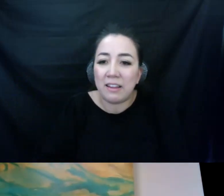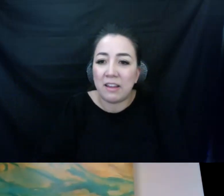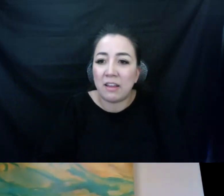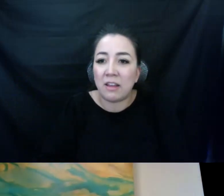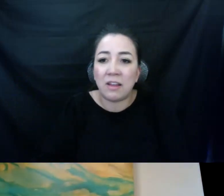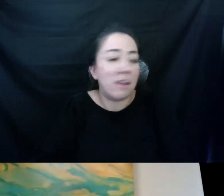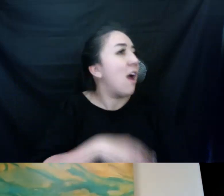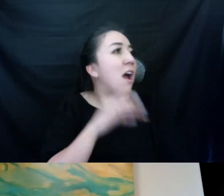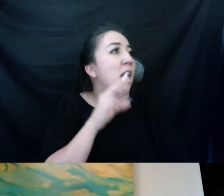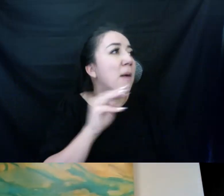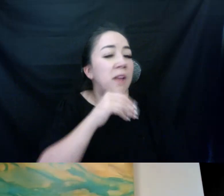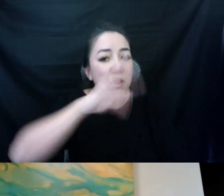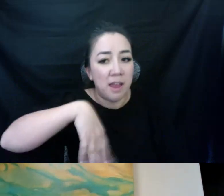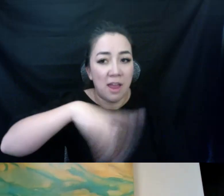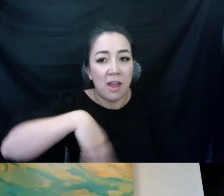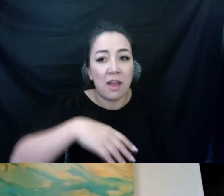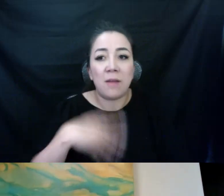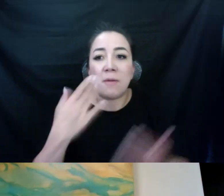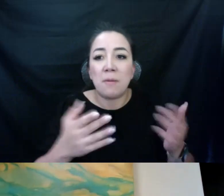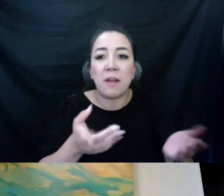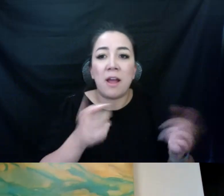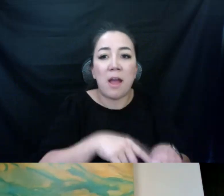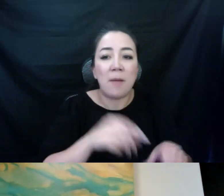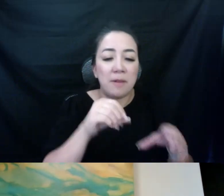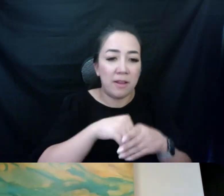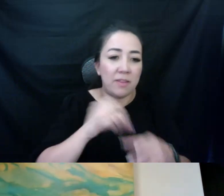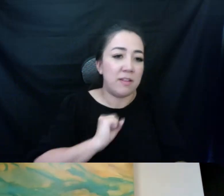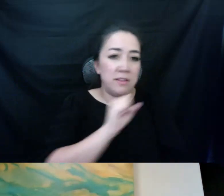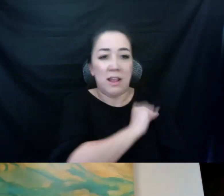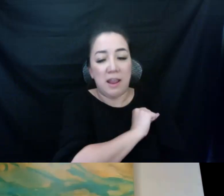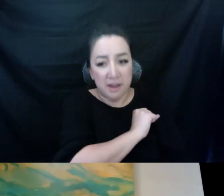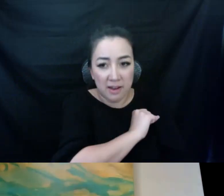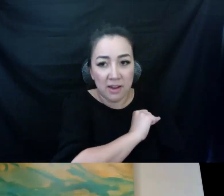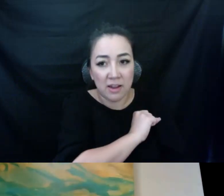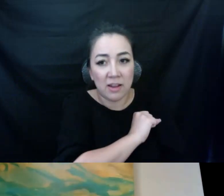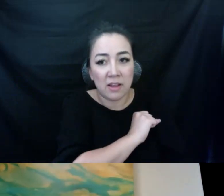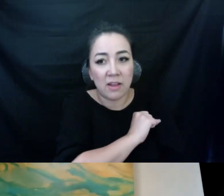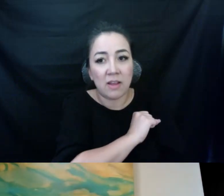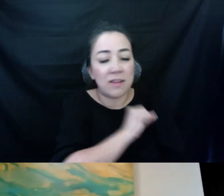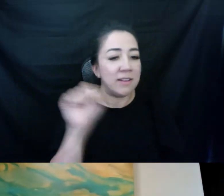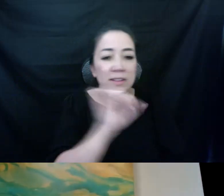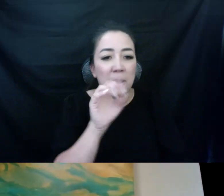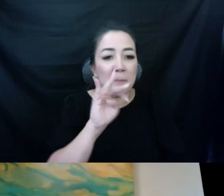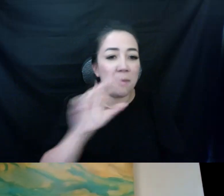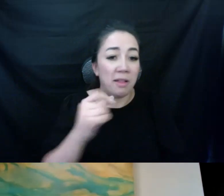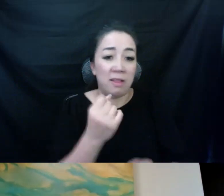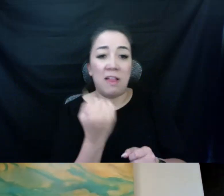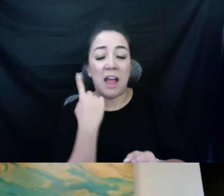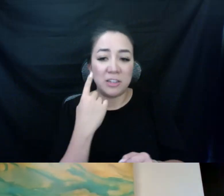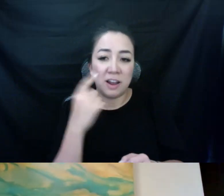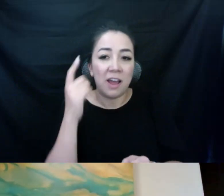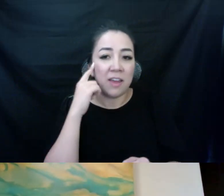Not yet. Like you said, it's probably gonna happen in the Senate approves. The same bill last year, I think the price tag